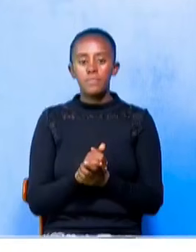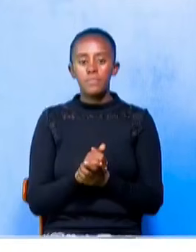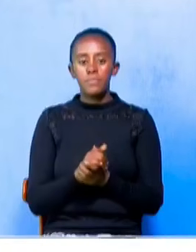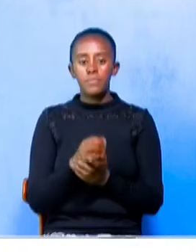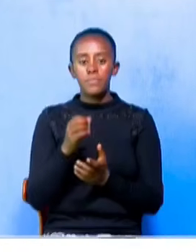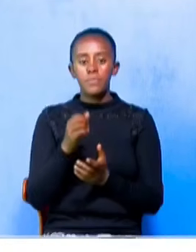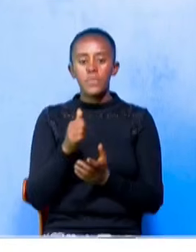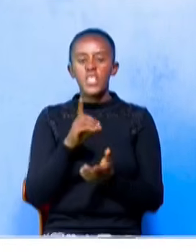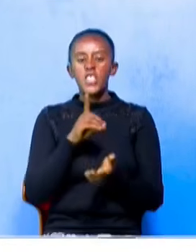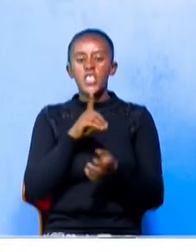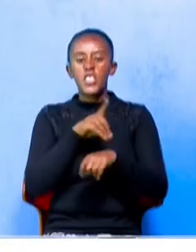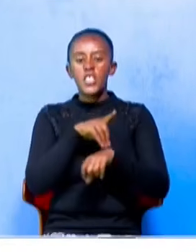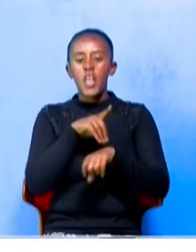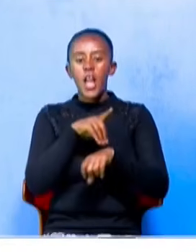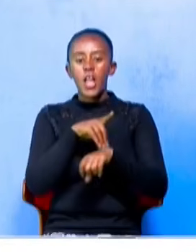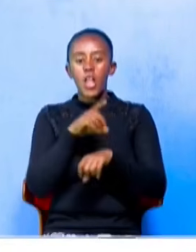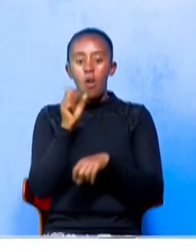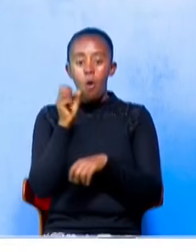director of what?